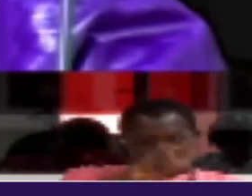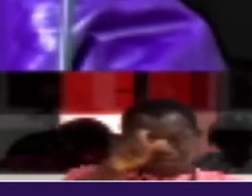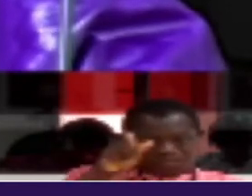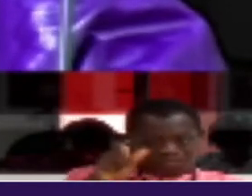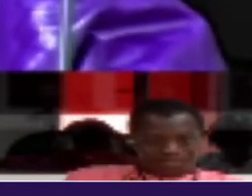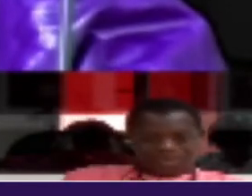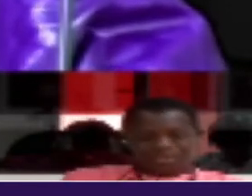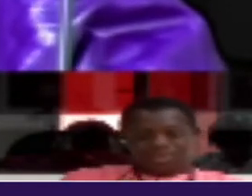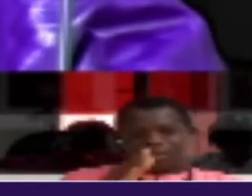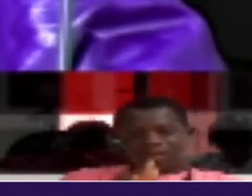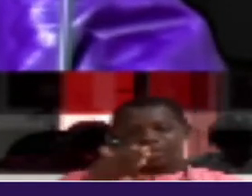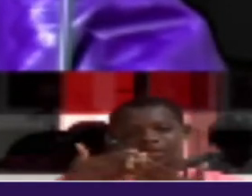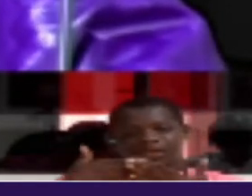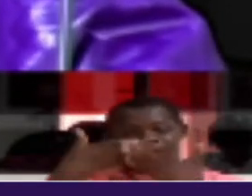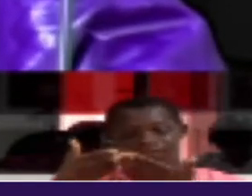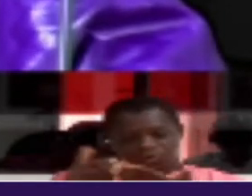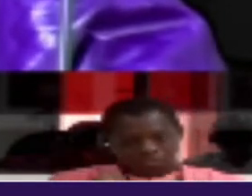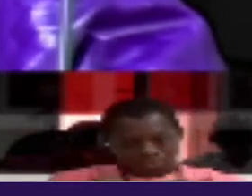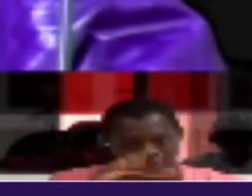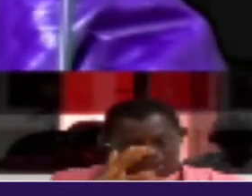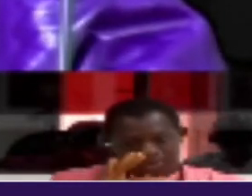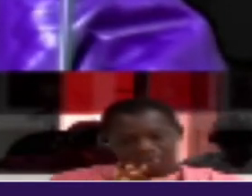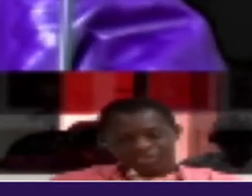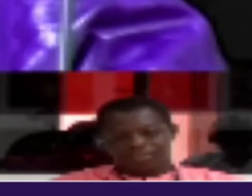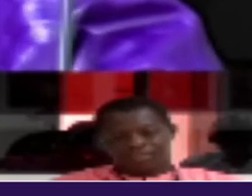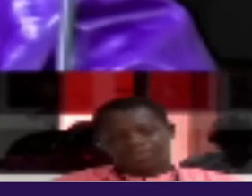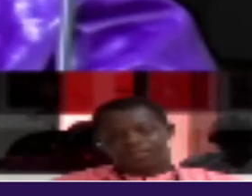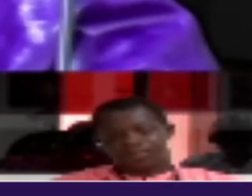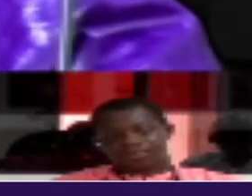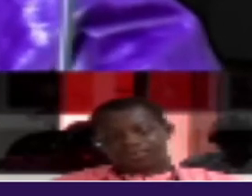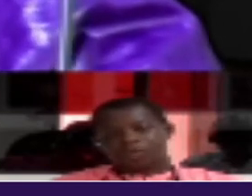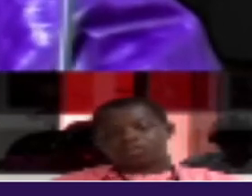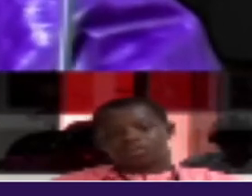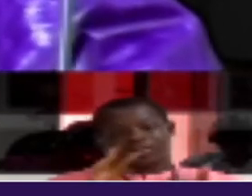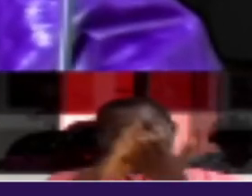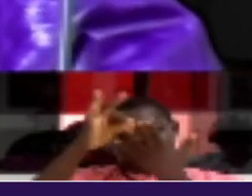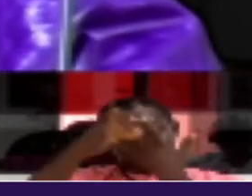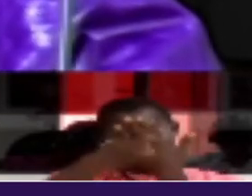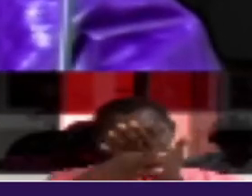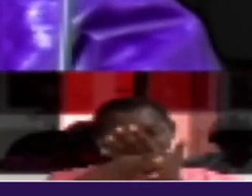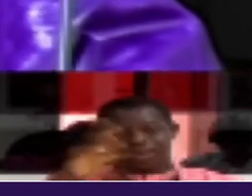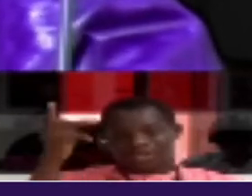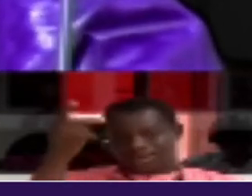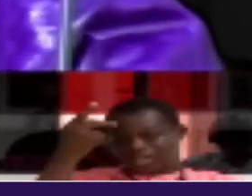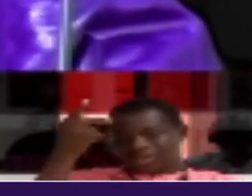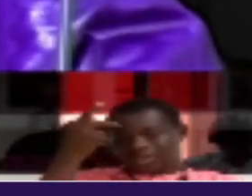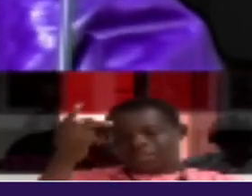fact, give you orders to transfer to Kanilai?